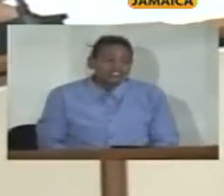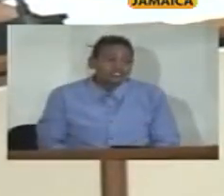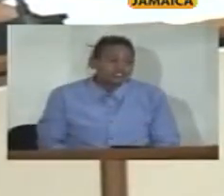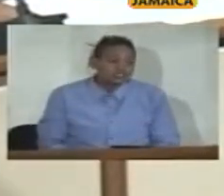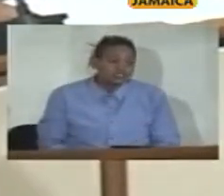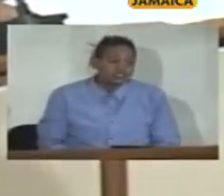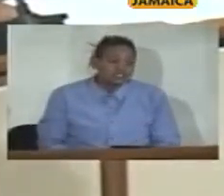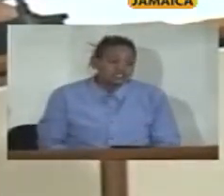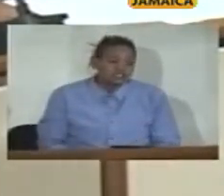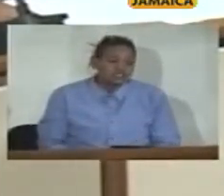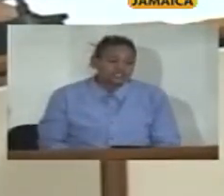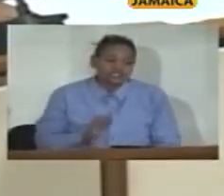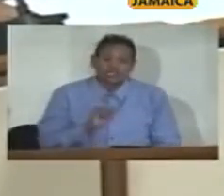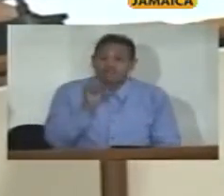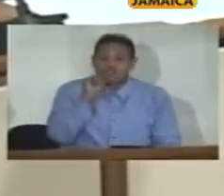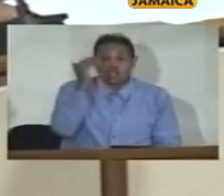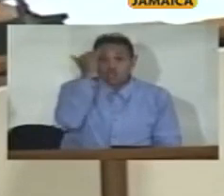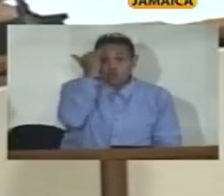I'm not aware of it.